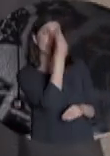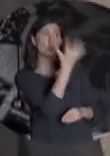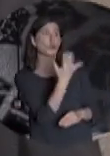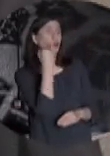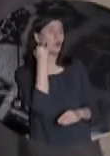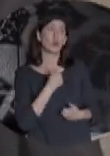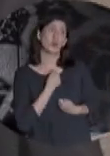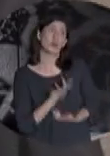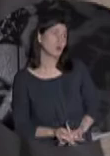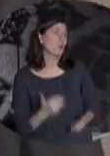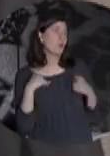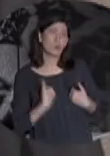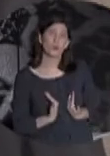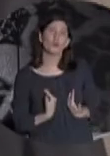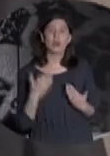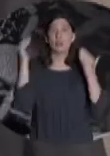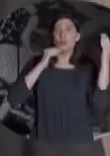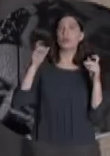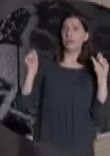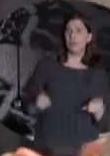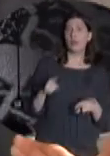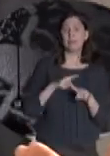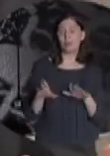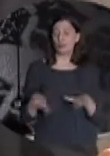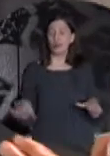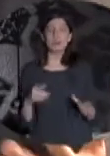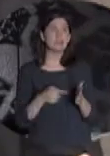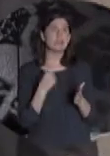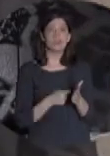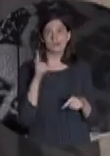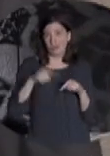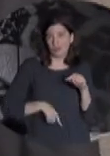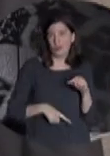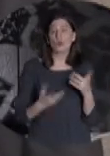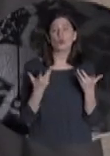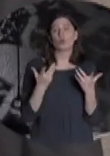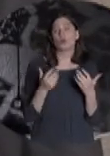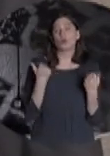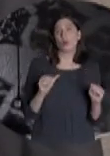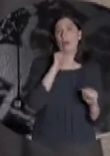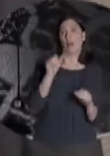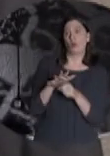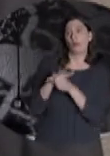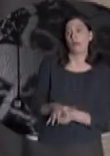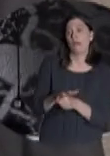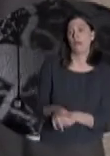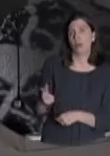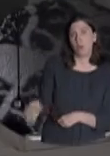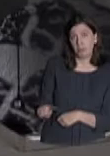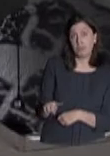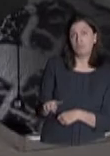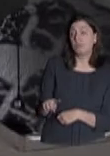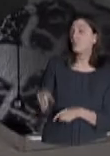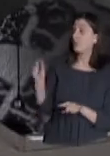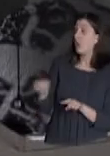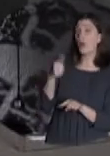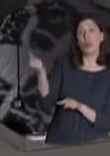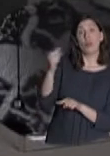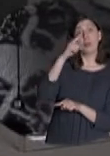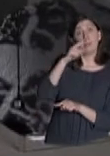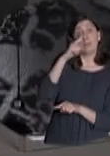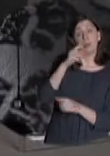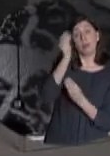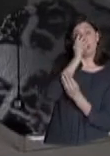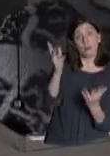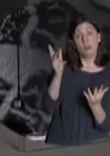exhausted sometimes as adults can. And so just make sure that you're not putting too much pressure on them and overexerting them. Are there any other myths we should know about when it comes to